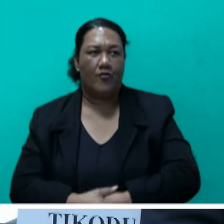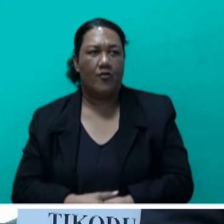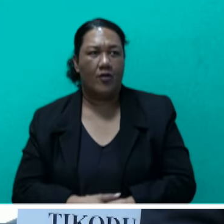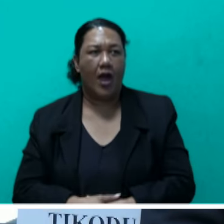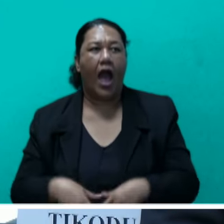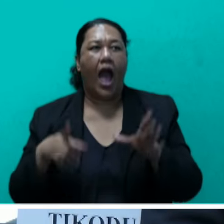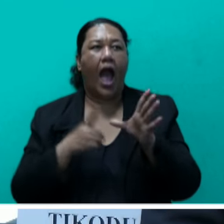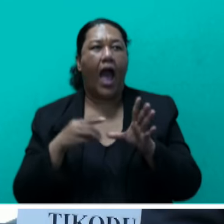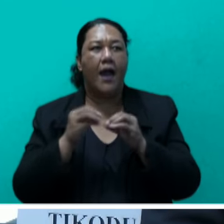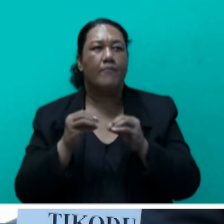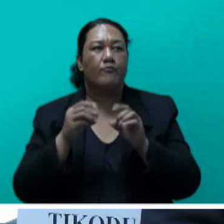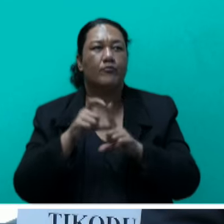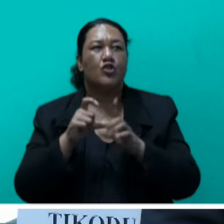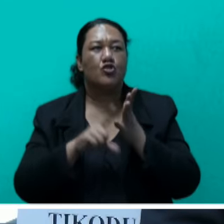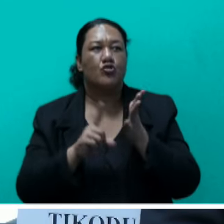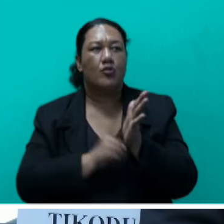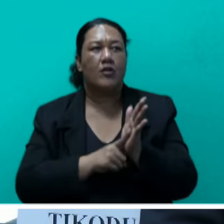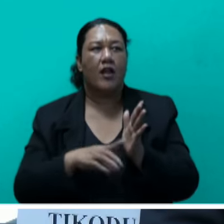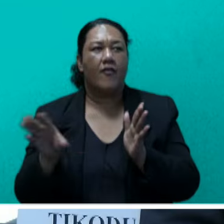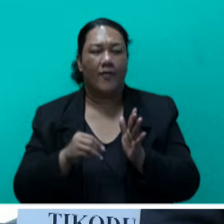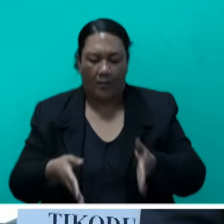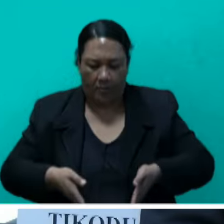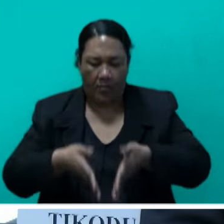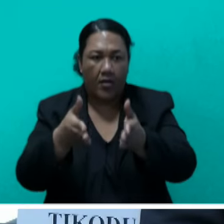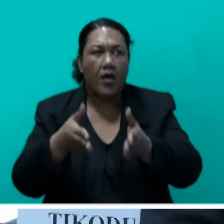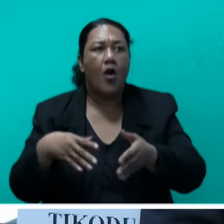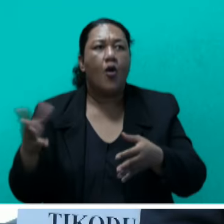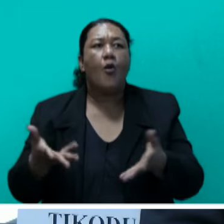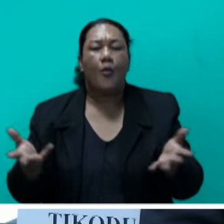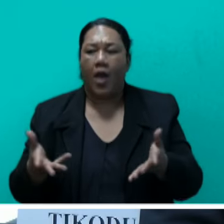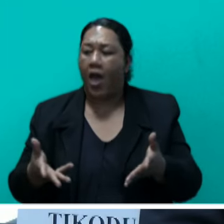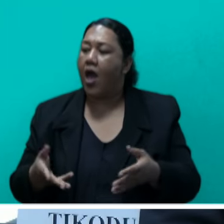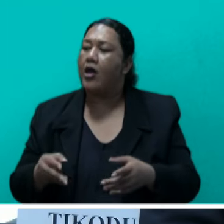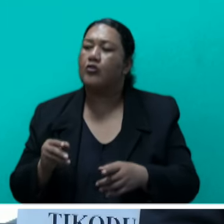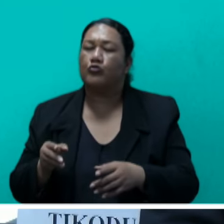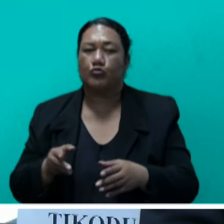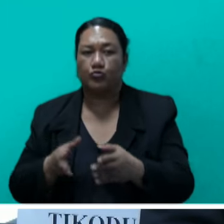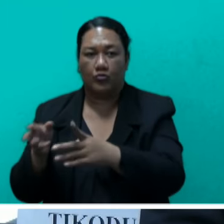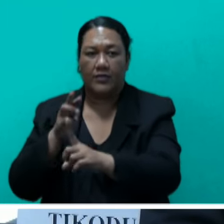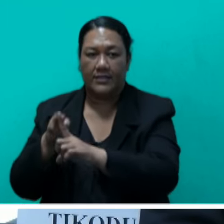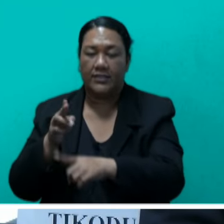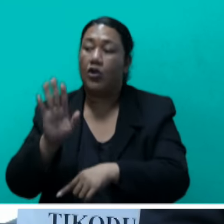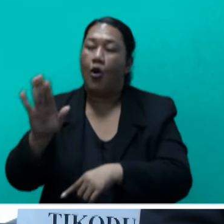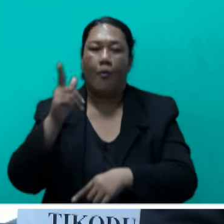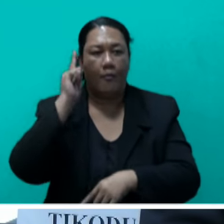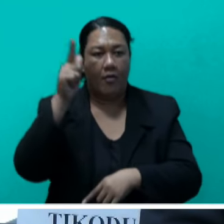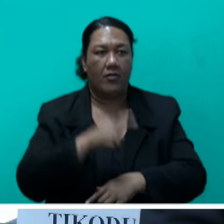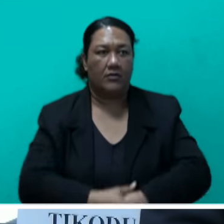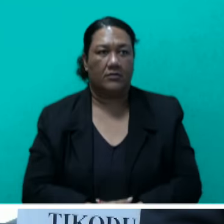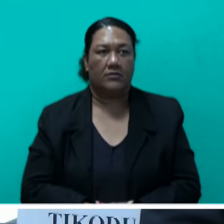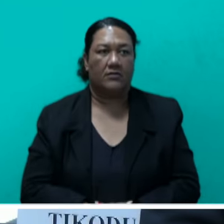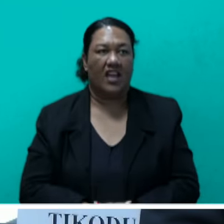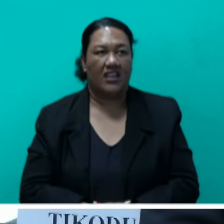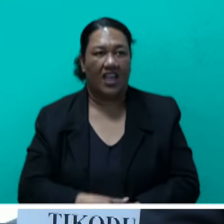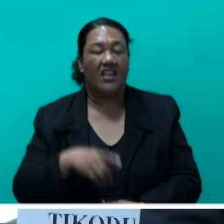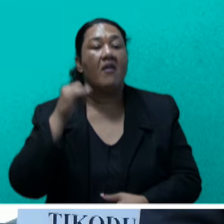Khan told to move from the railway to trucks. Your boss. Right? Indeed, it's a costly and a bad